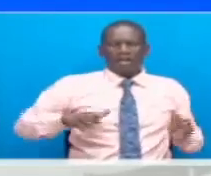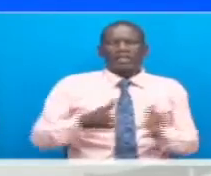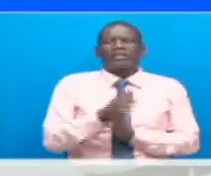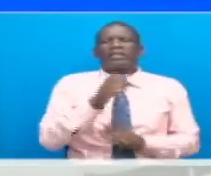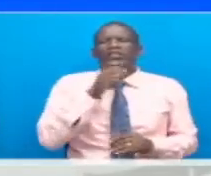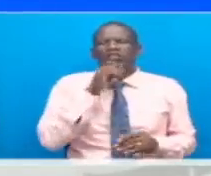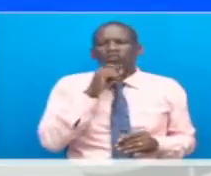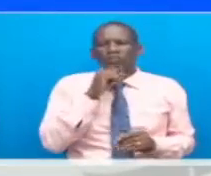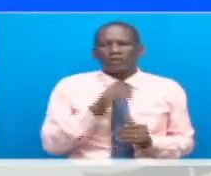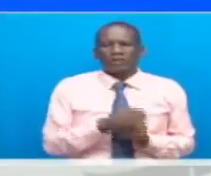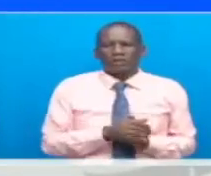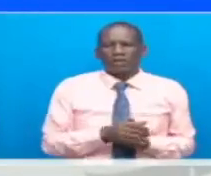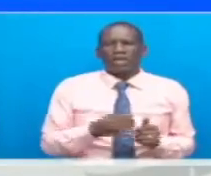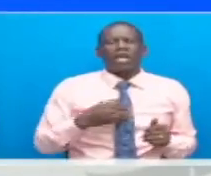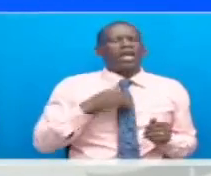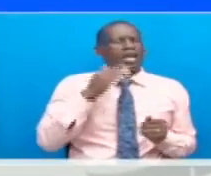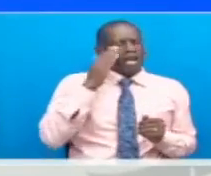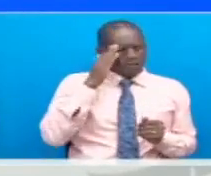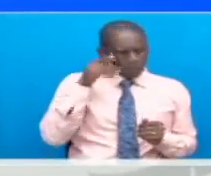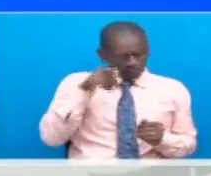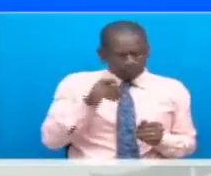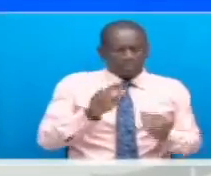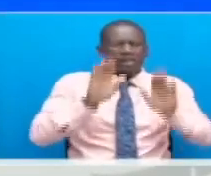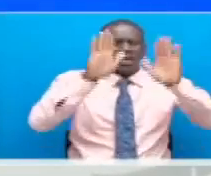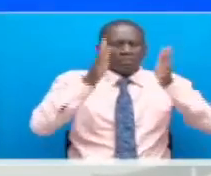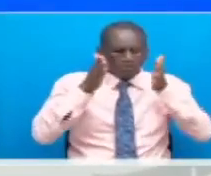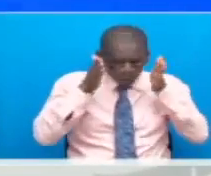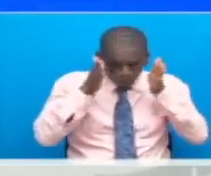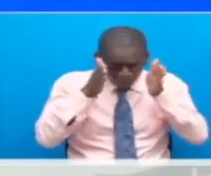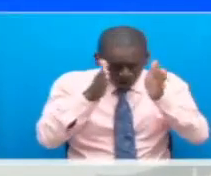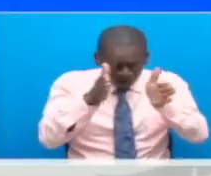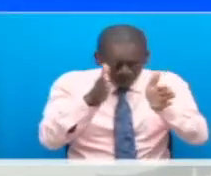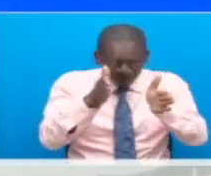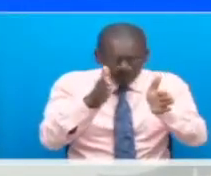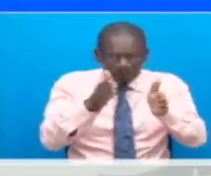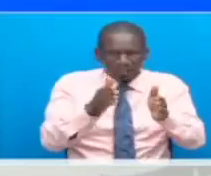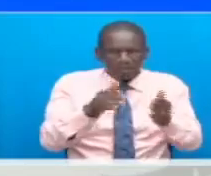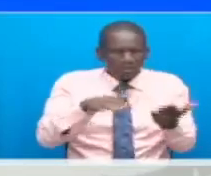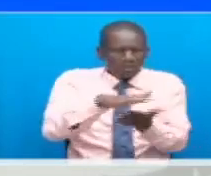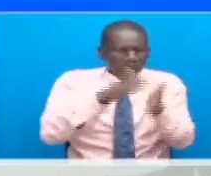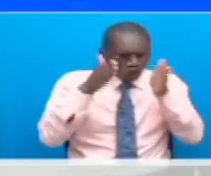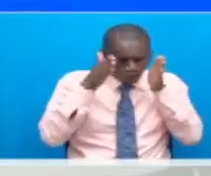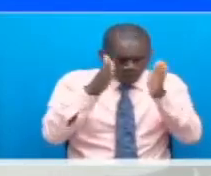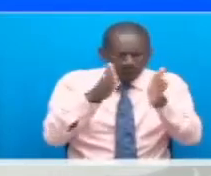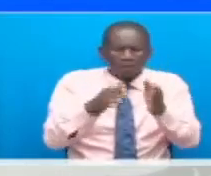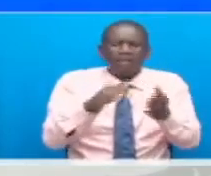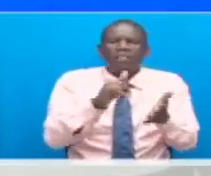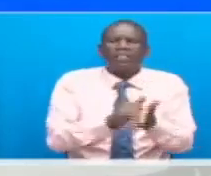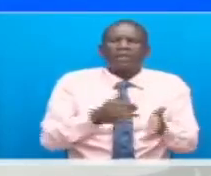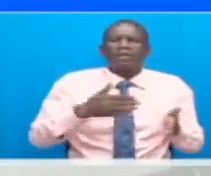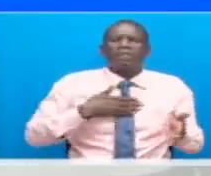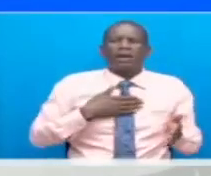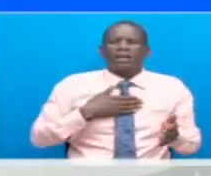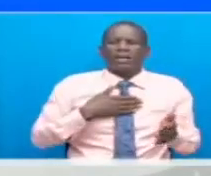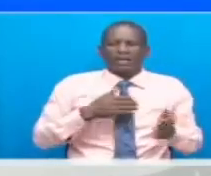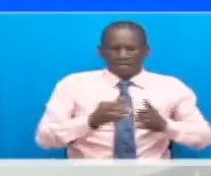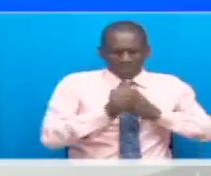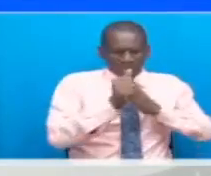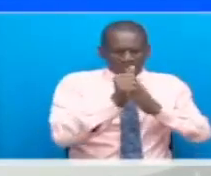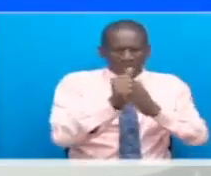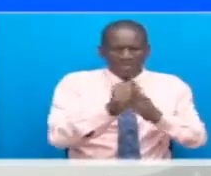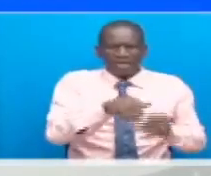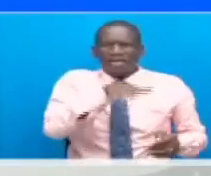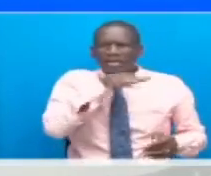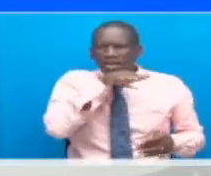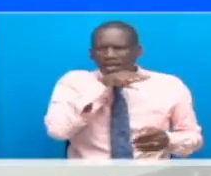gentlemen, I know these are the core commitments that my principal holds dear to his